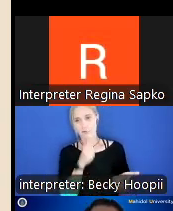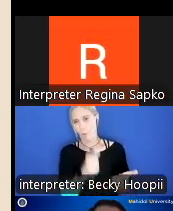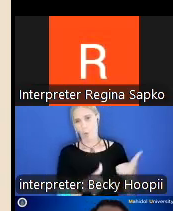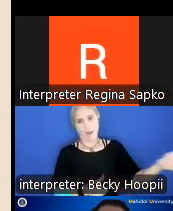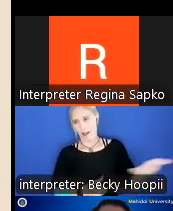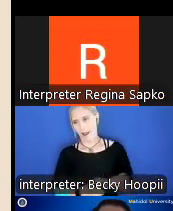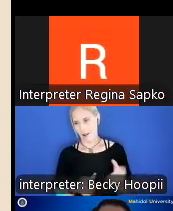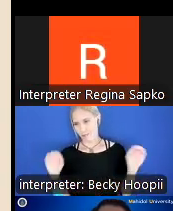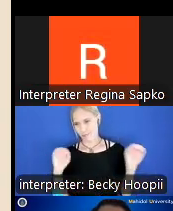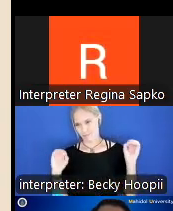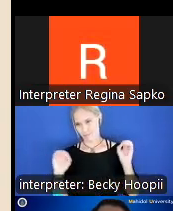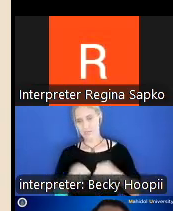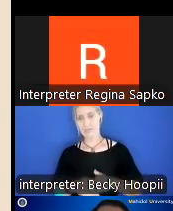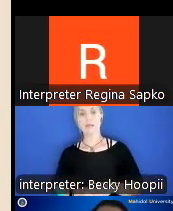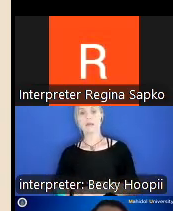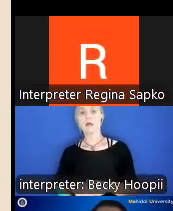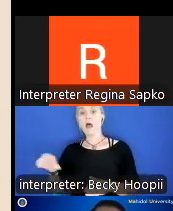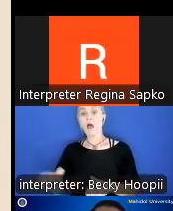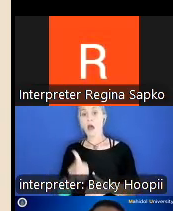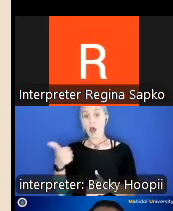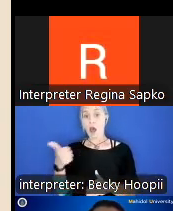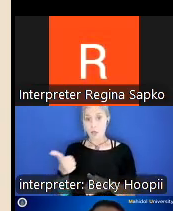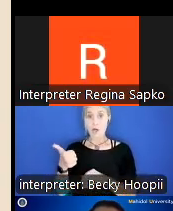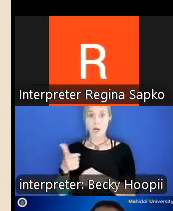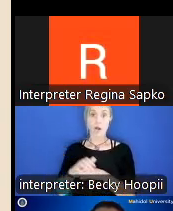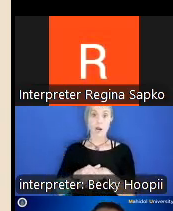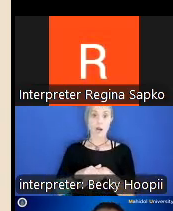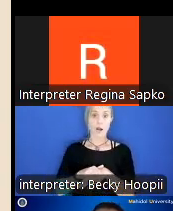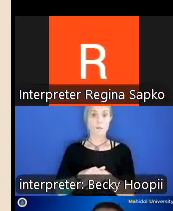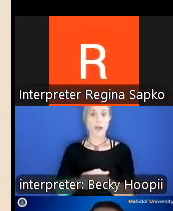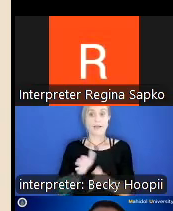Another thing is about intensive and tax deduction